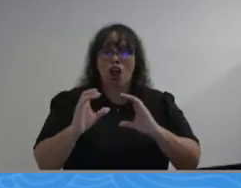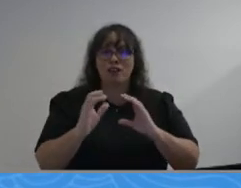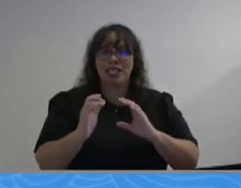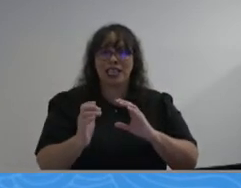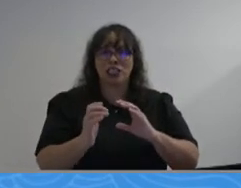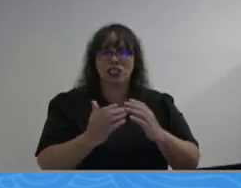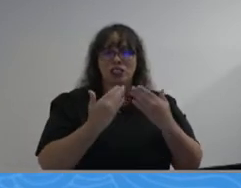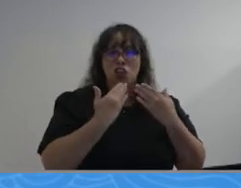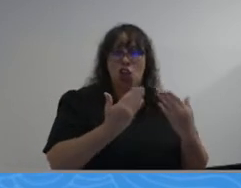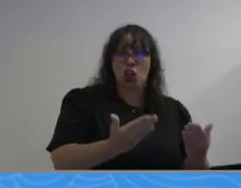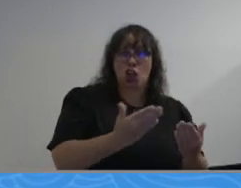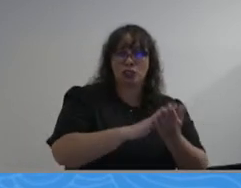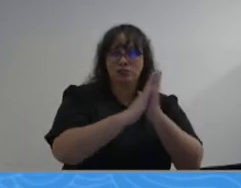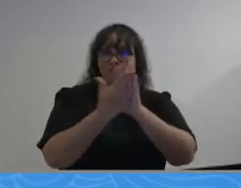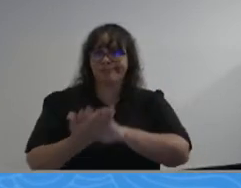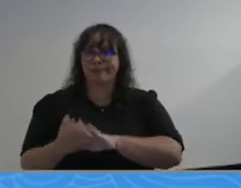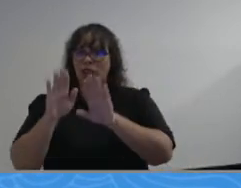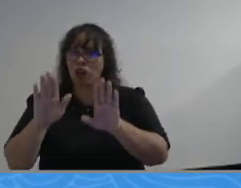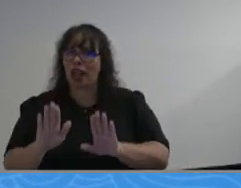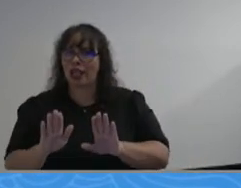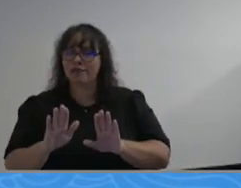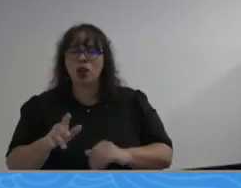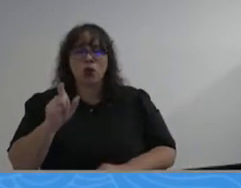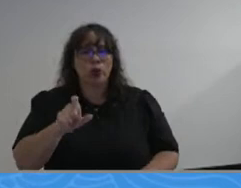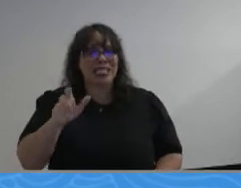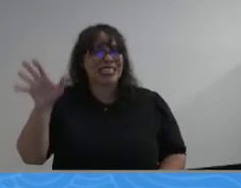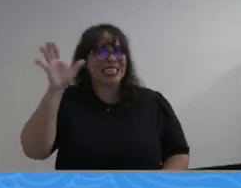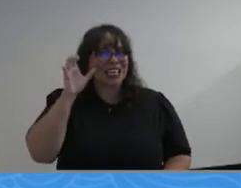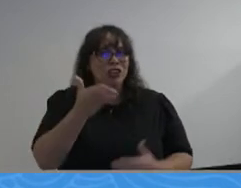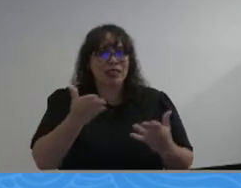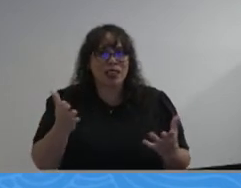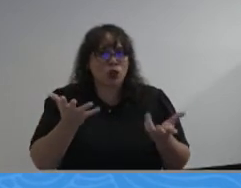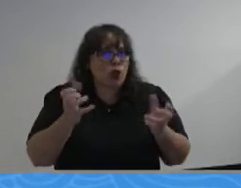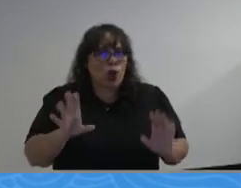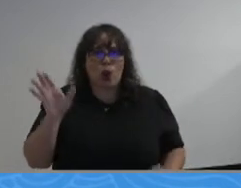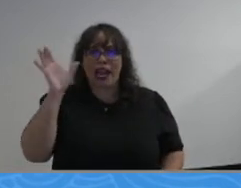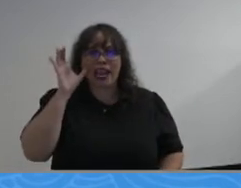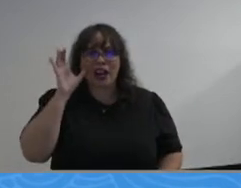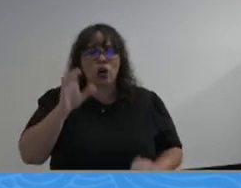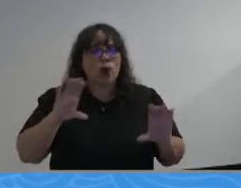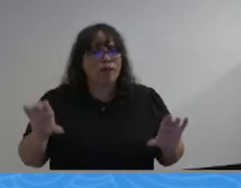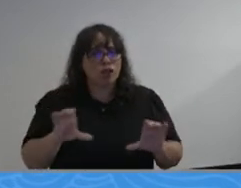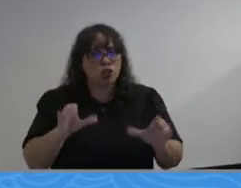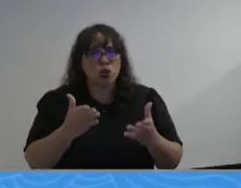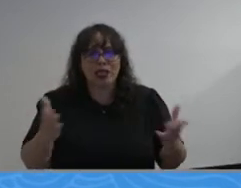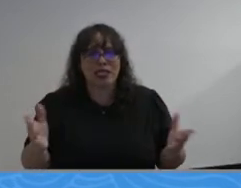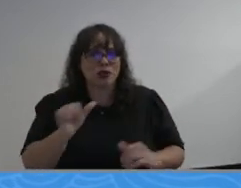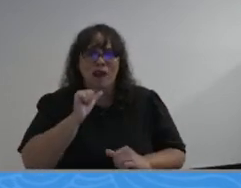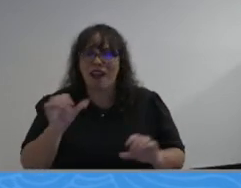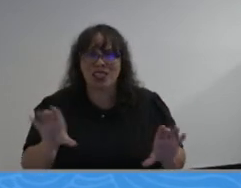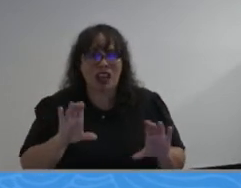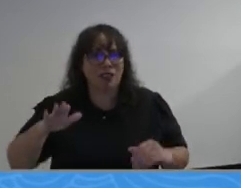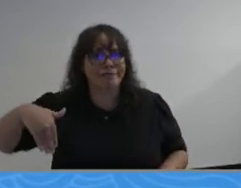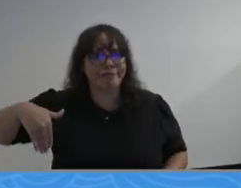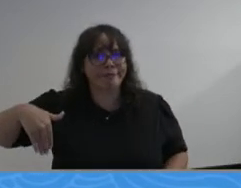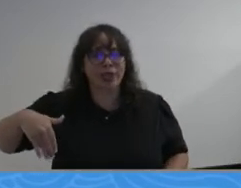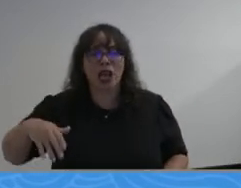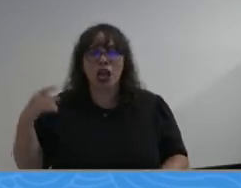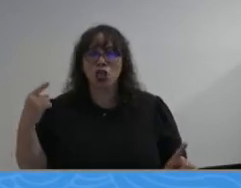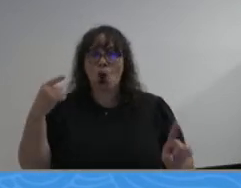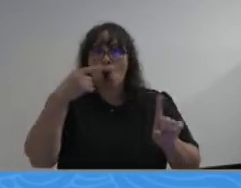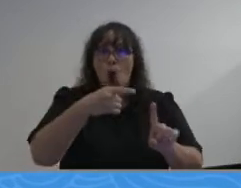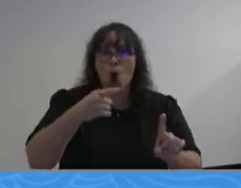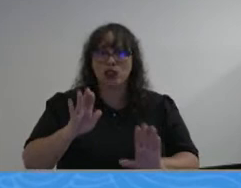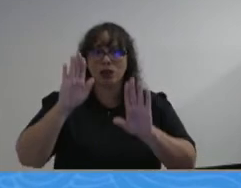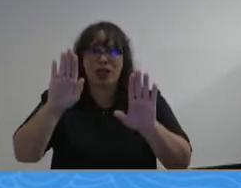being good to being great. We got to hear some things we don't want to hear. We got to do some things that we haven't done. But if the goal is to be great,